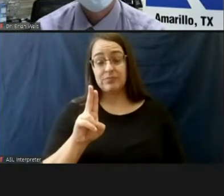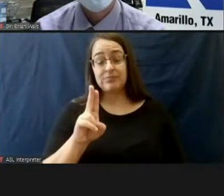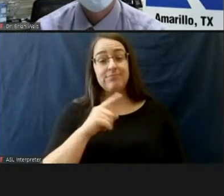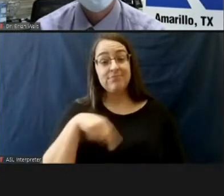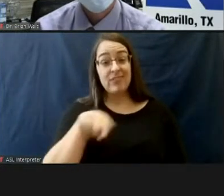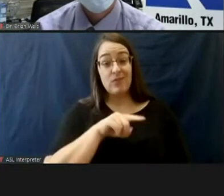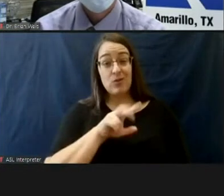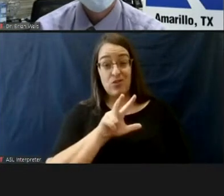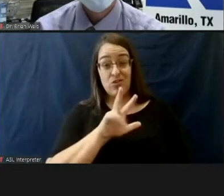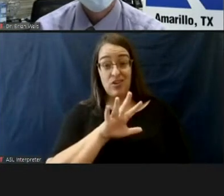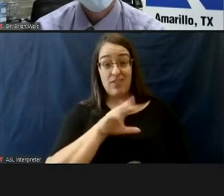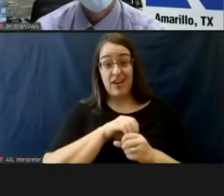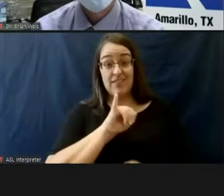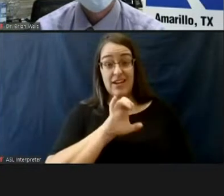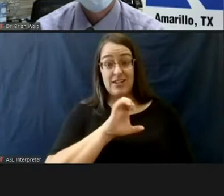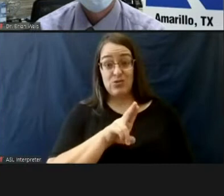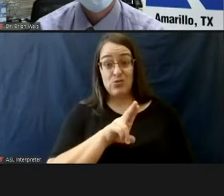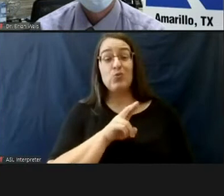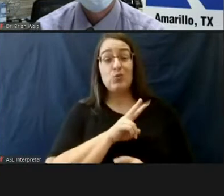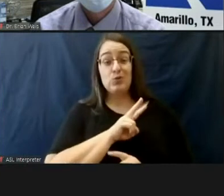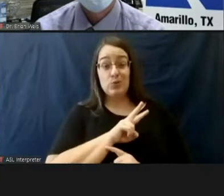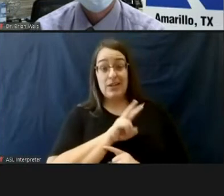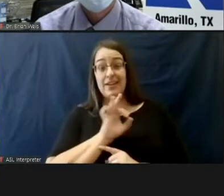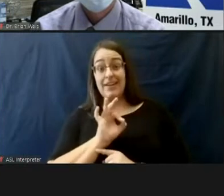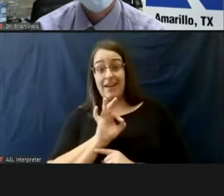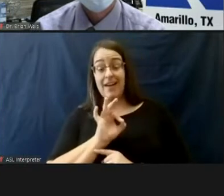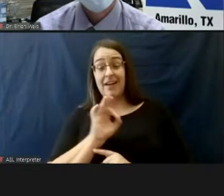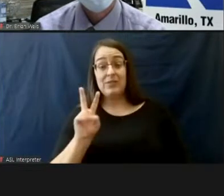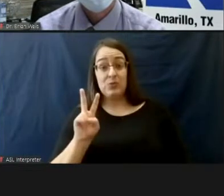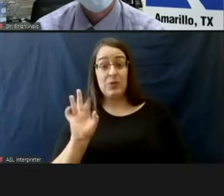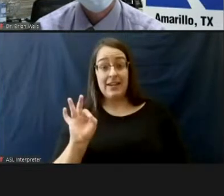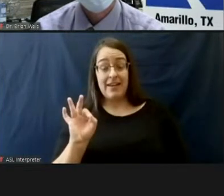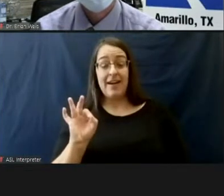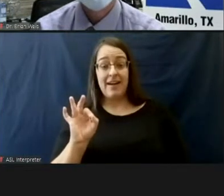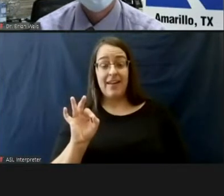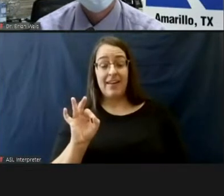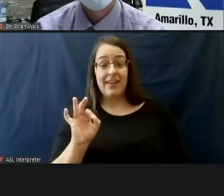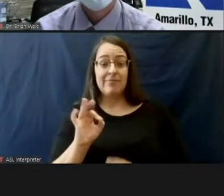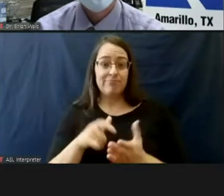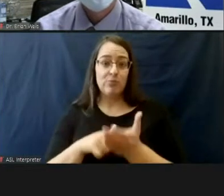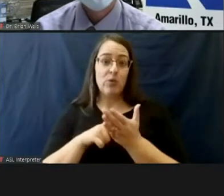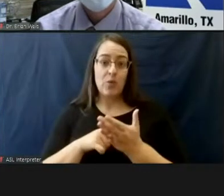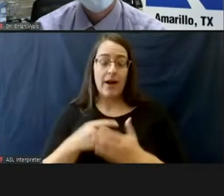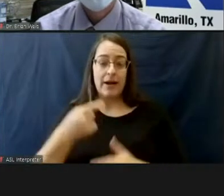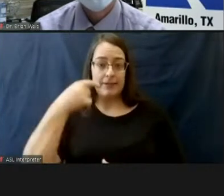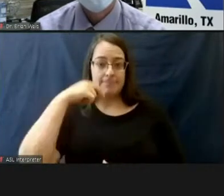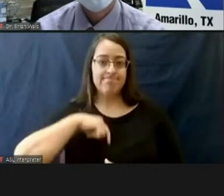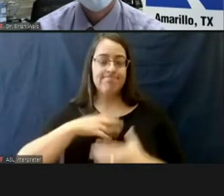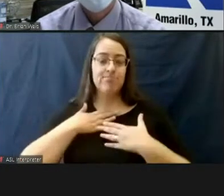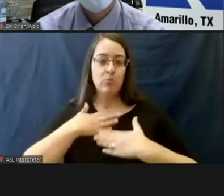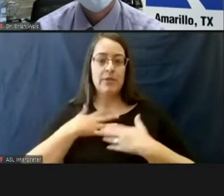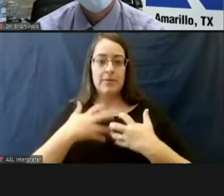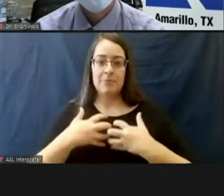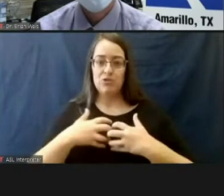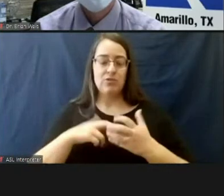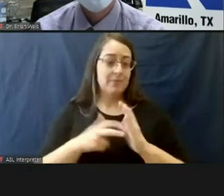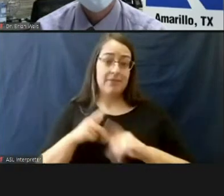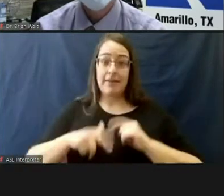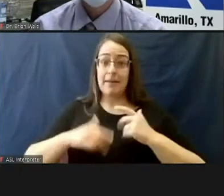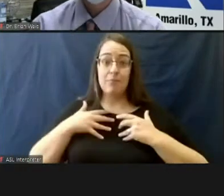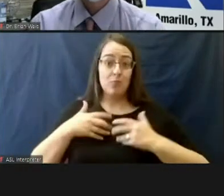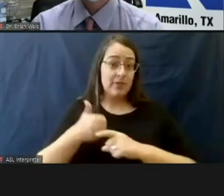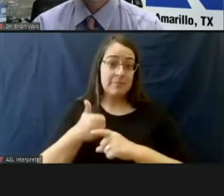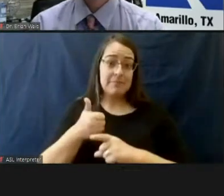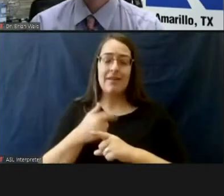are in the ICU, 29 of them are requiring the ventilator, meaning they can't breathe on their own. We had to put them on the ventilator because of